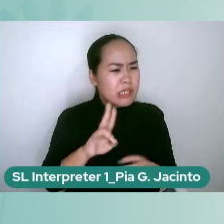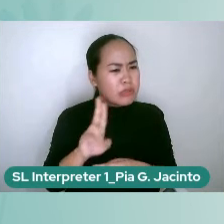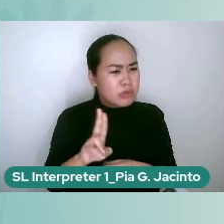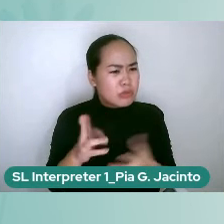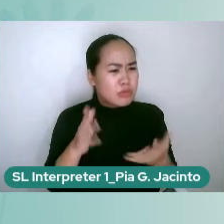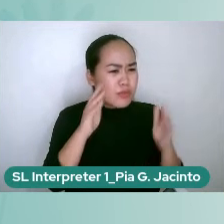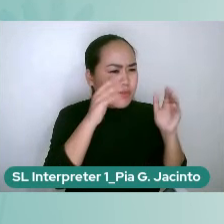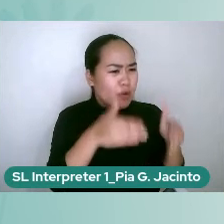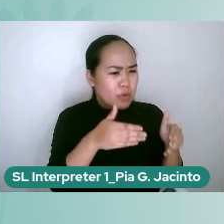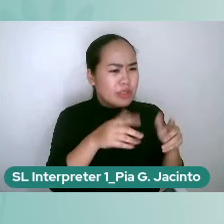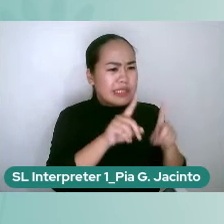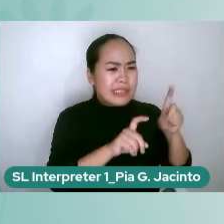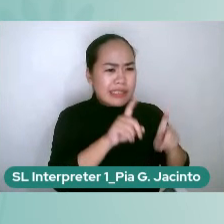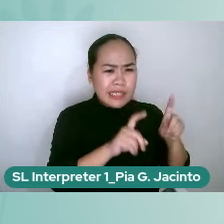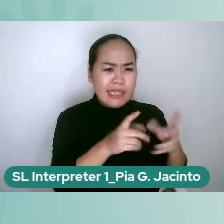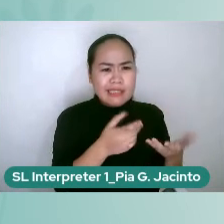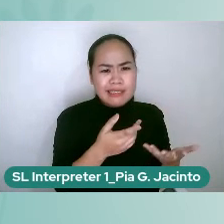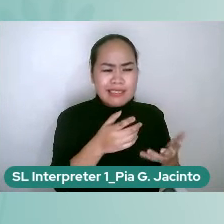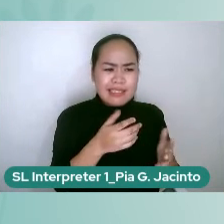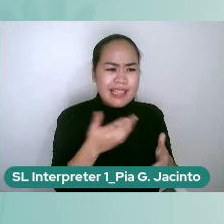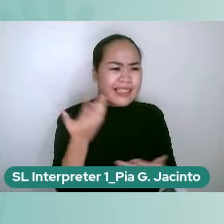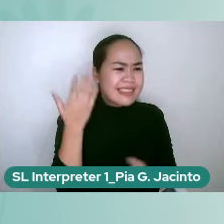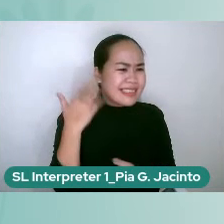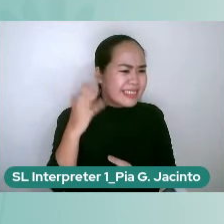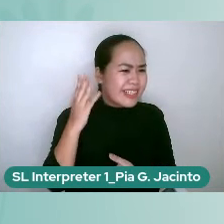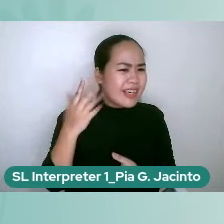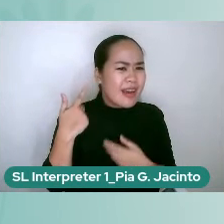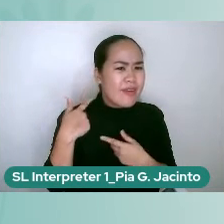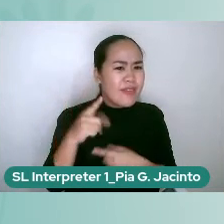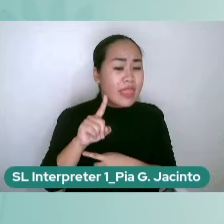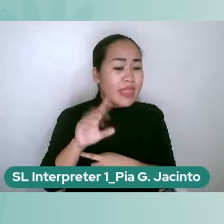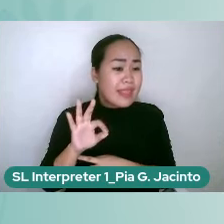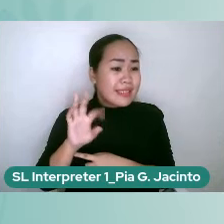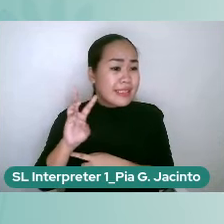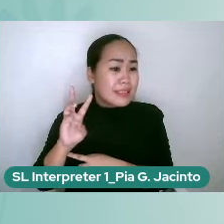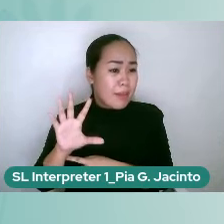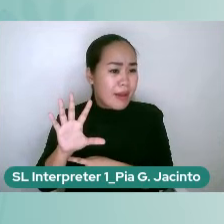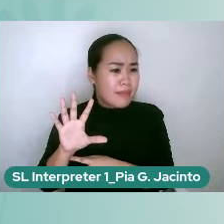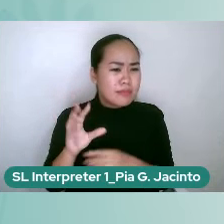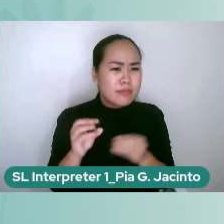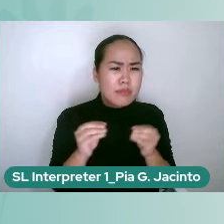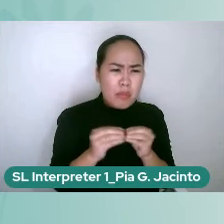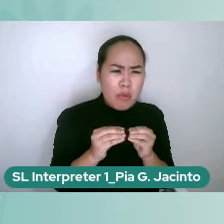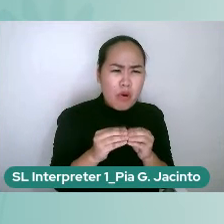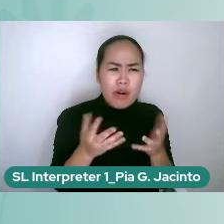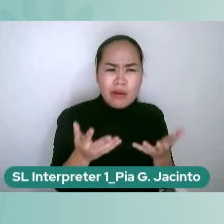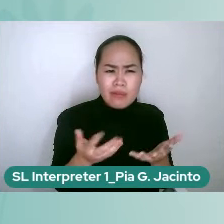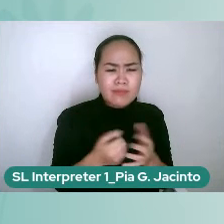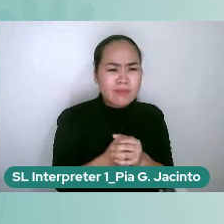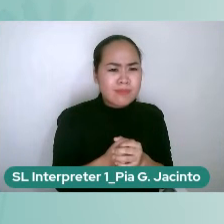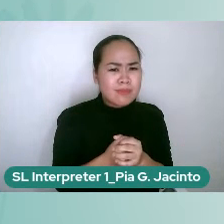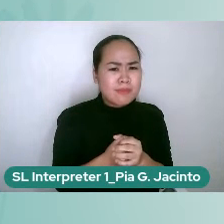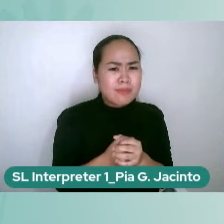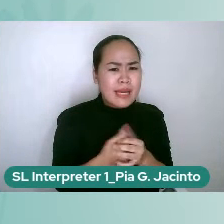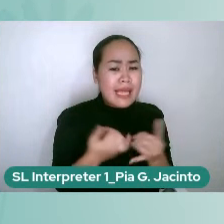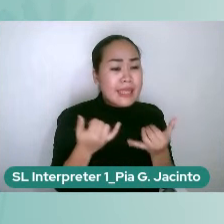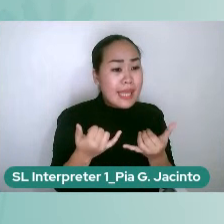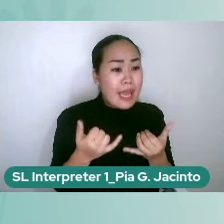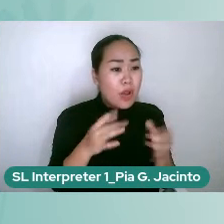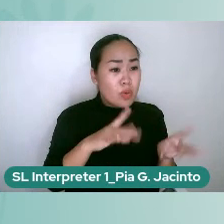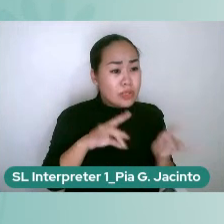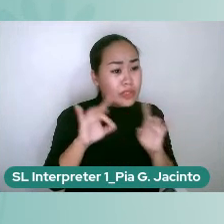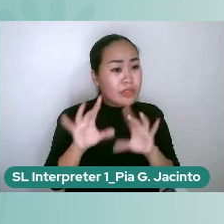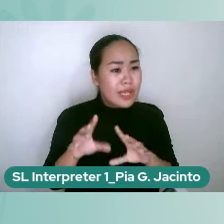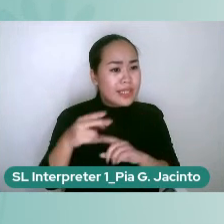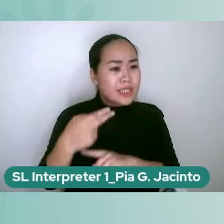focused laboratory since 1965, but that was broadly cytology. However, we are now an Australian HPV